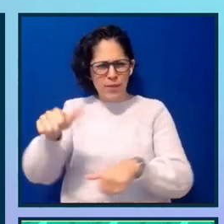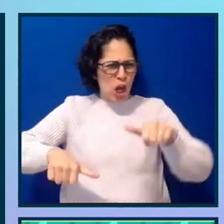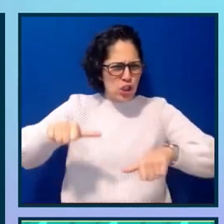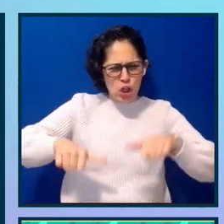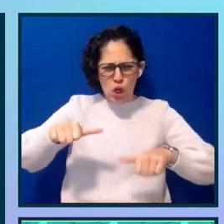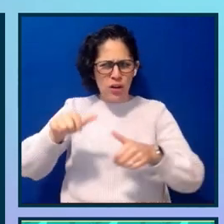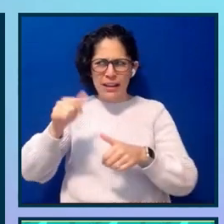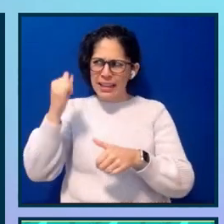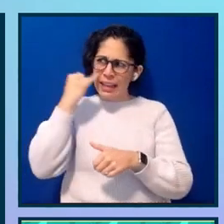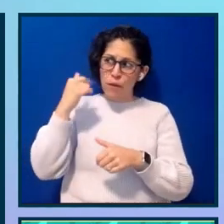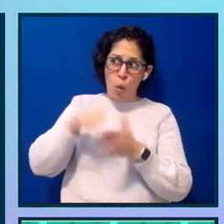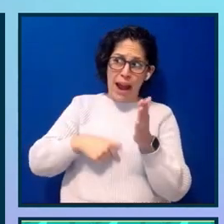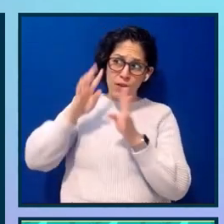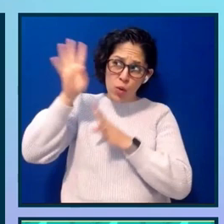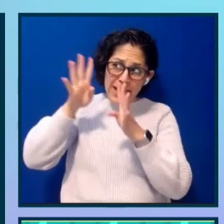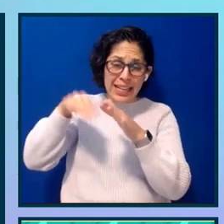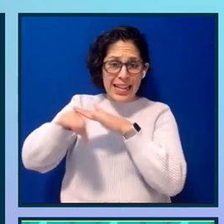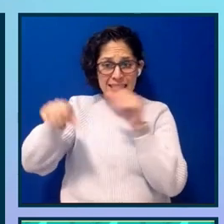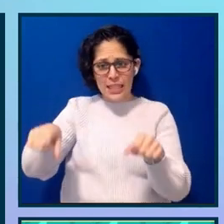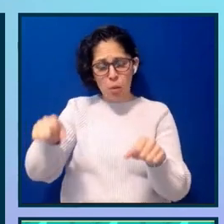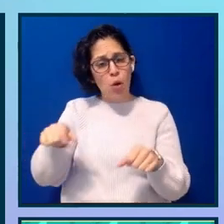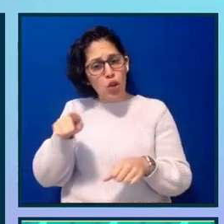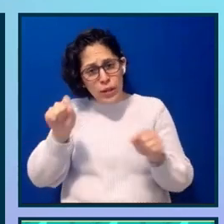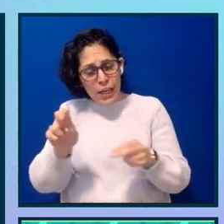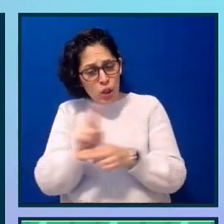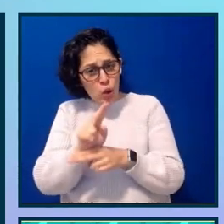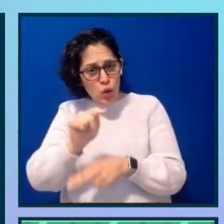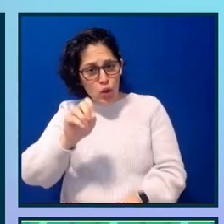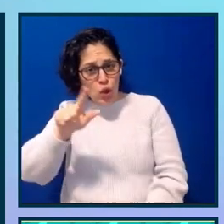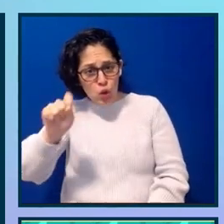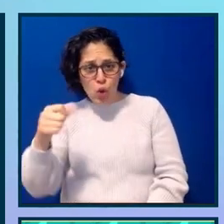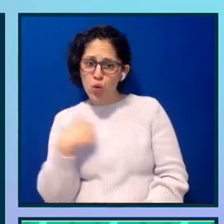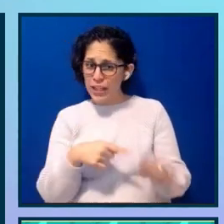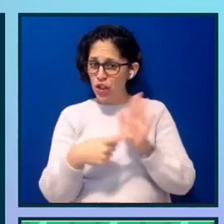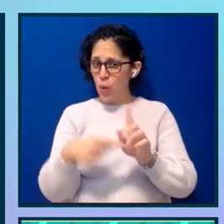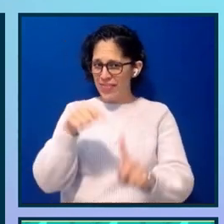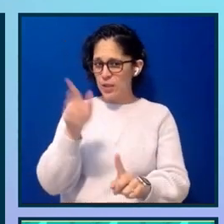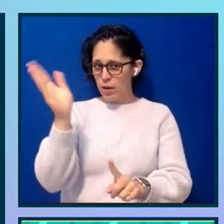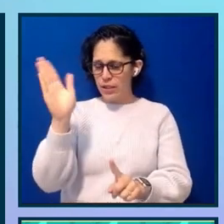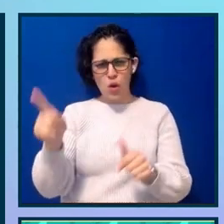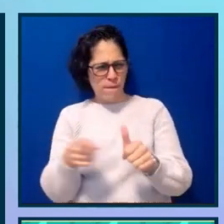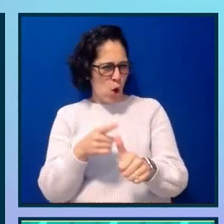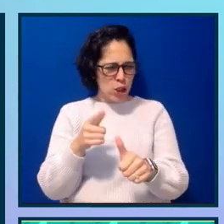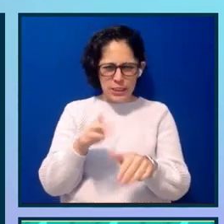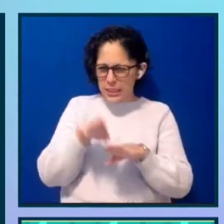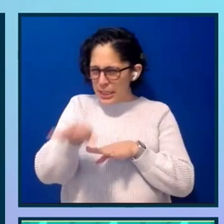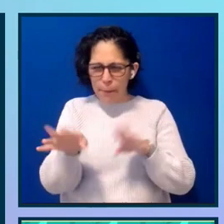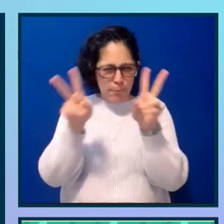is accessible, you can use the tools that we showed you in this talk to sort of get a first step